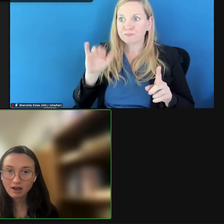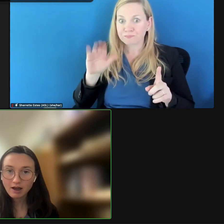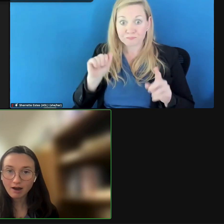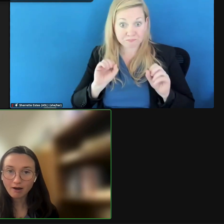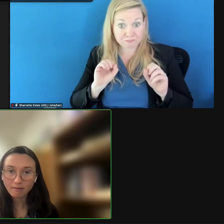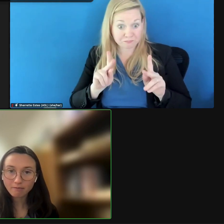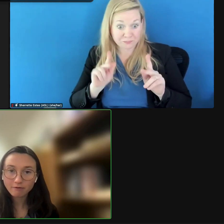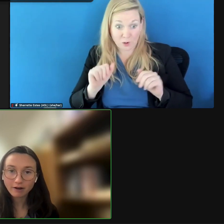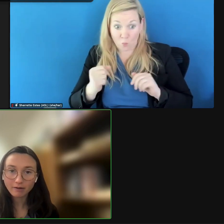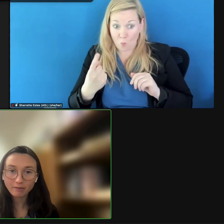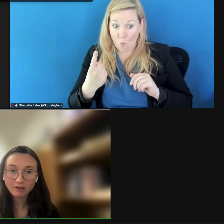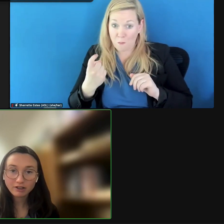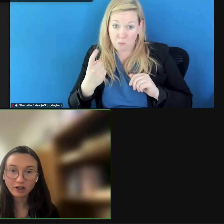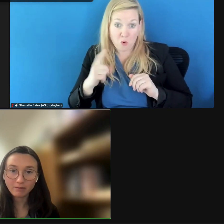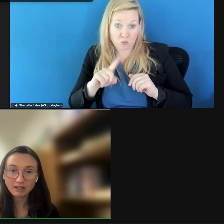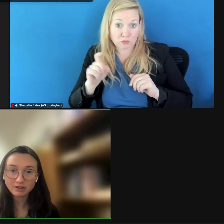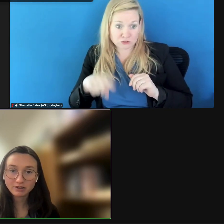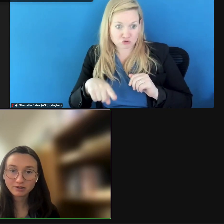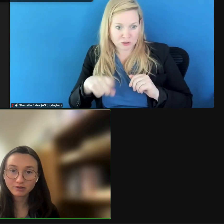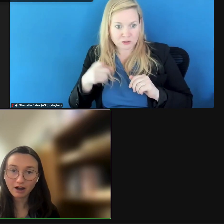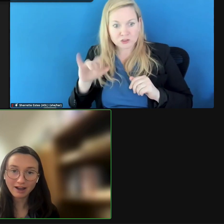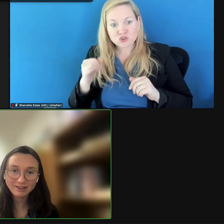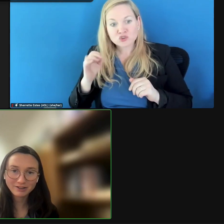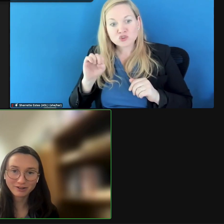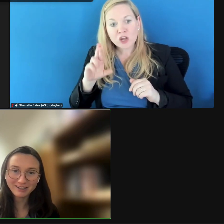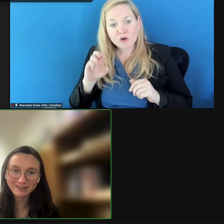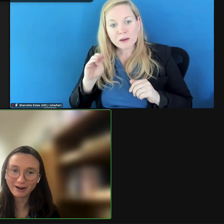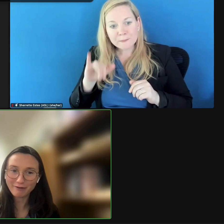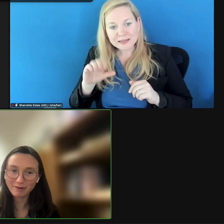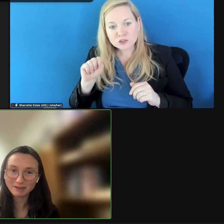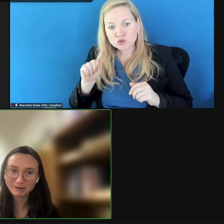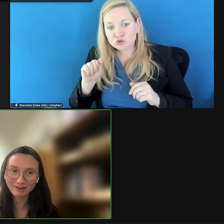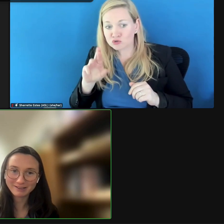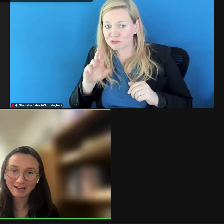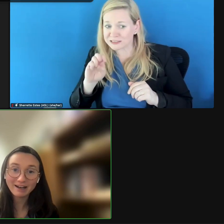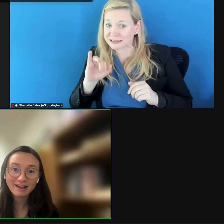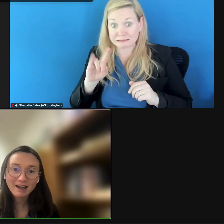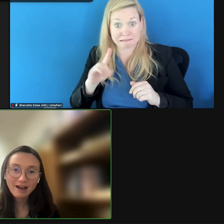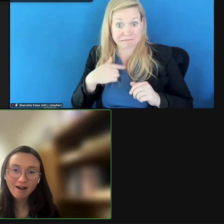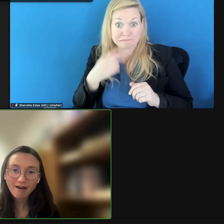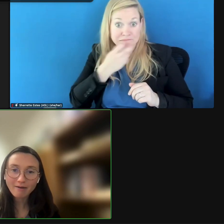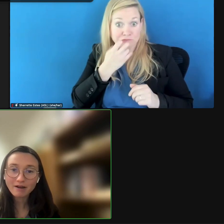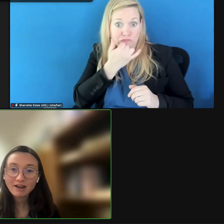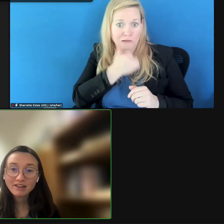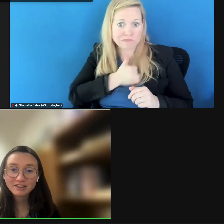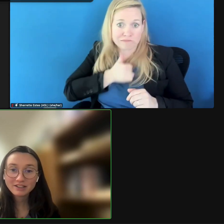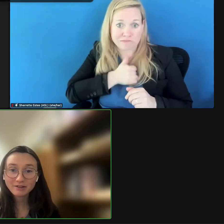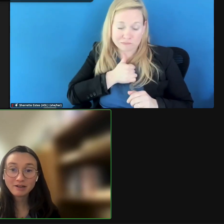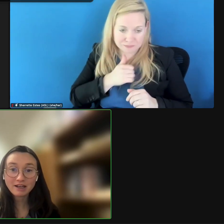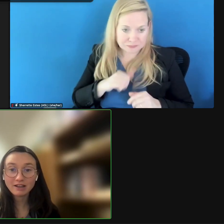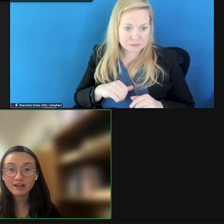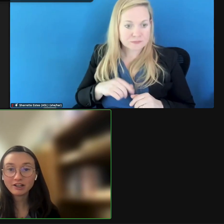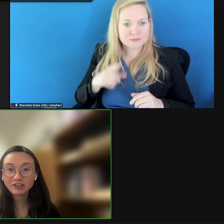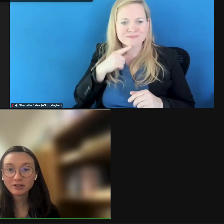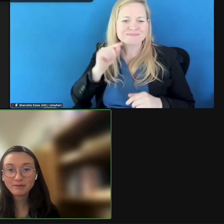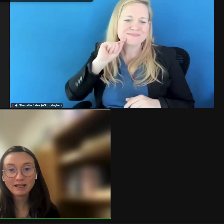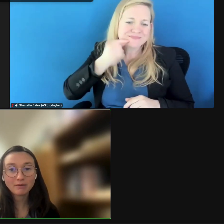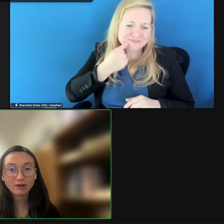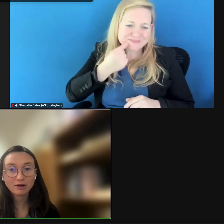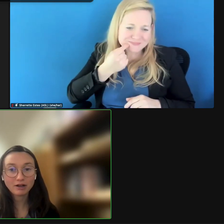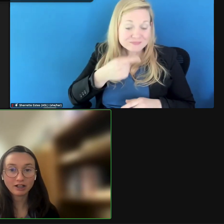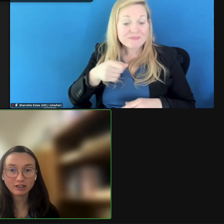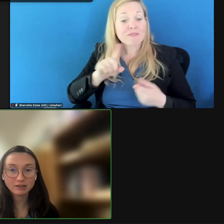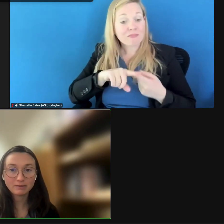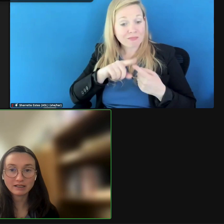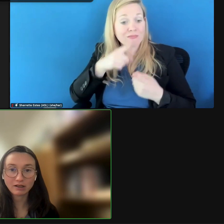question from Jeremy Stride, sorry if I mispronounced that. This is so neat. In addition to